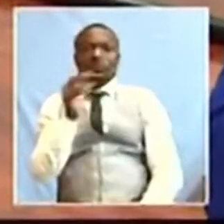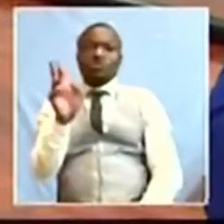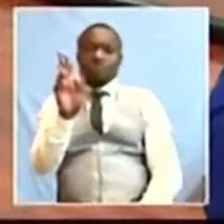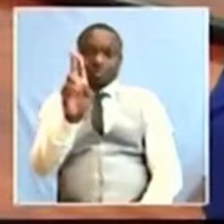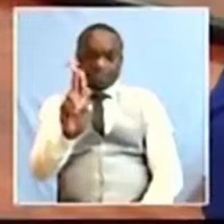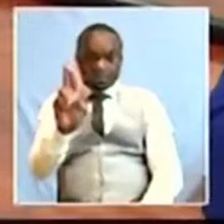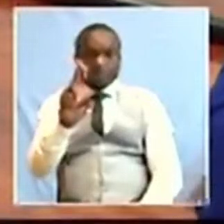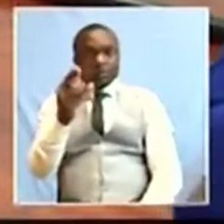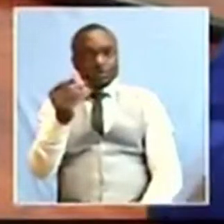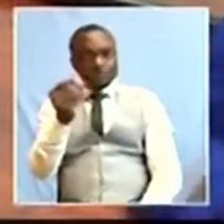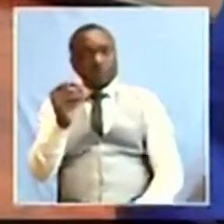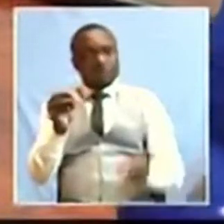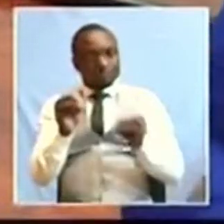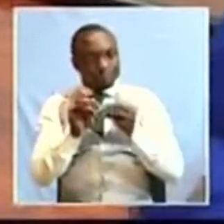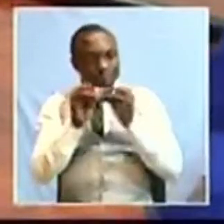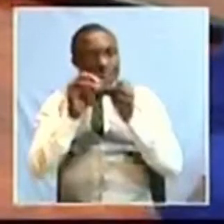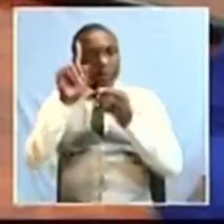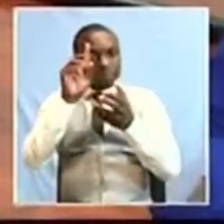amounts totaling